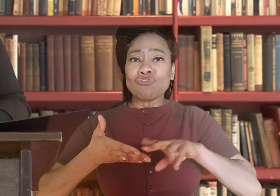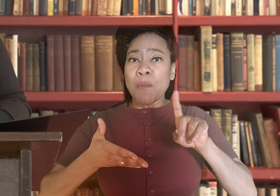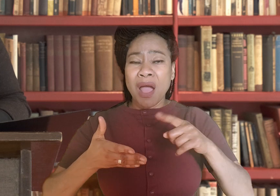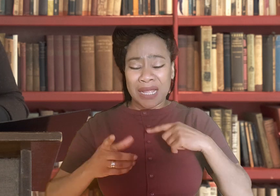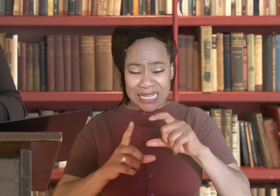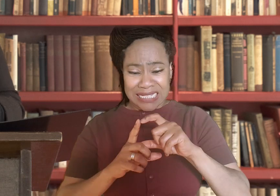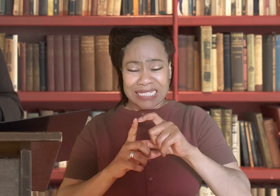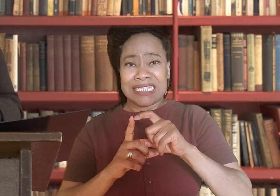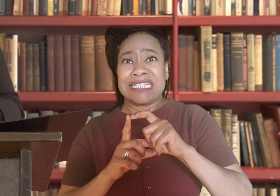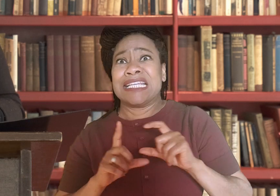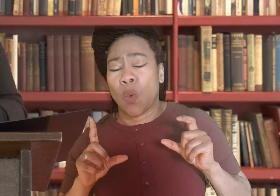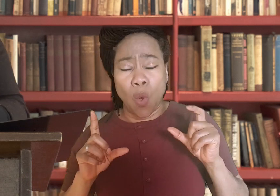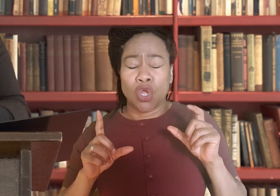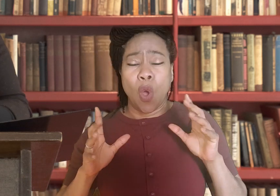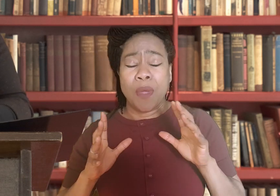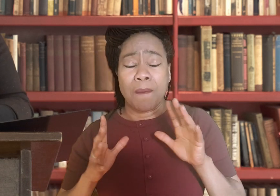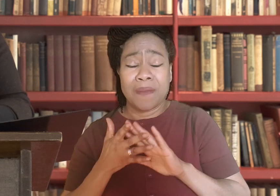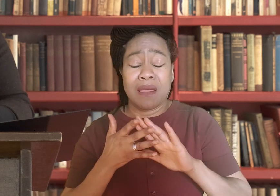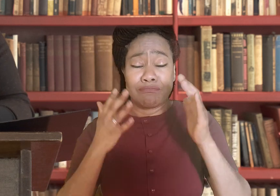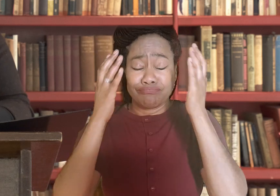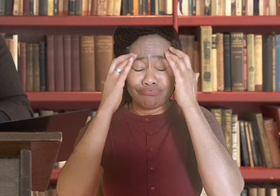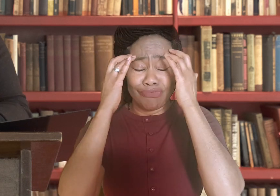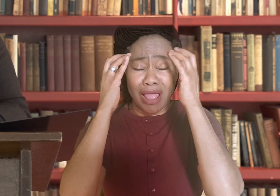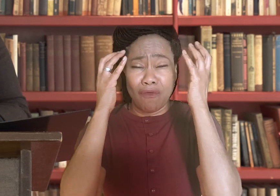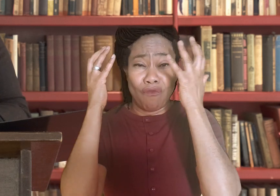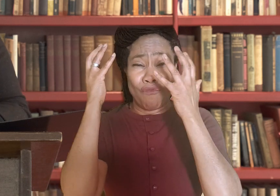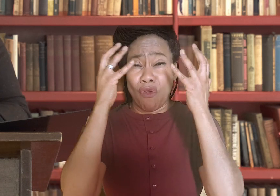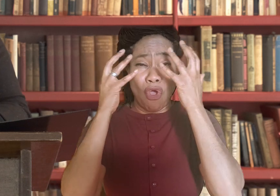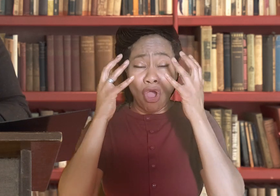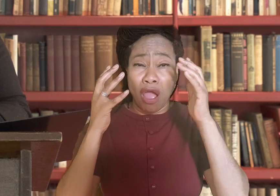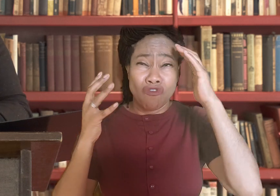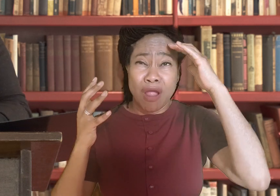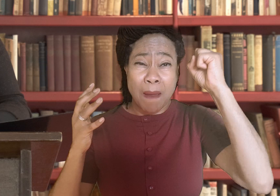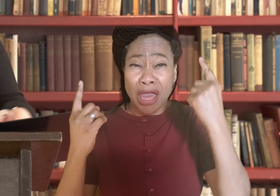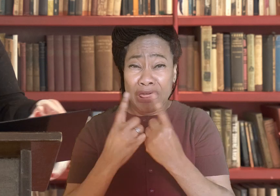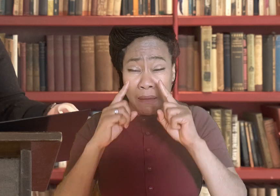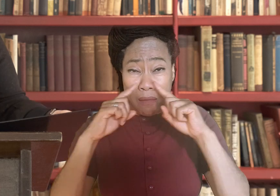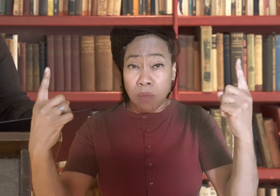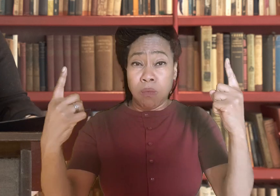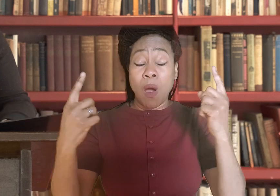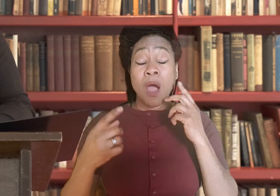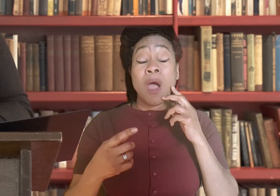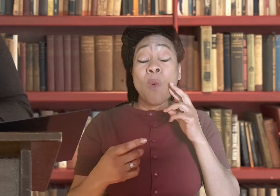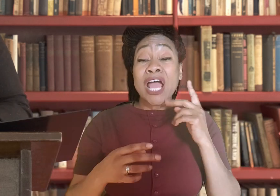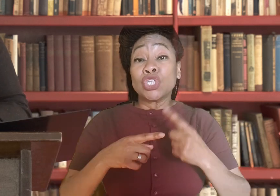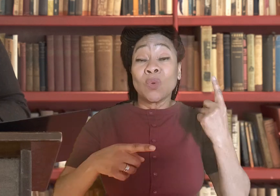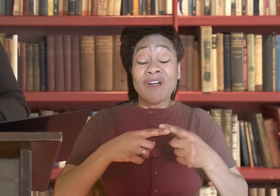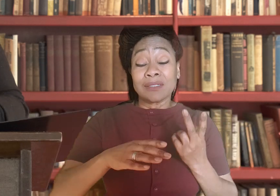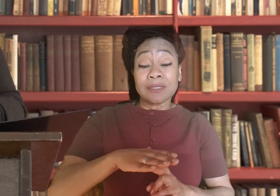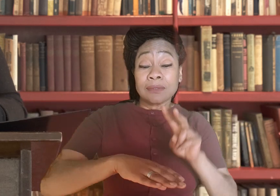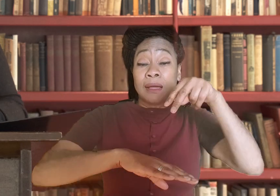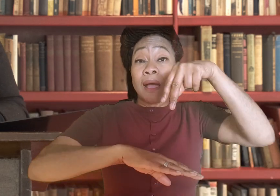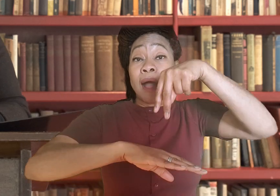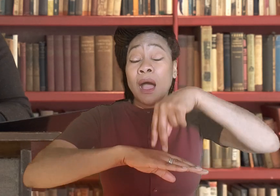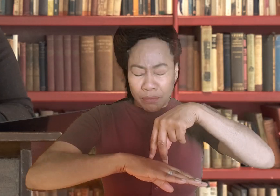means brain fog, not being able to remember things. I pass out when I stand up too fast.